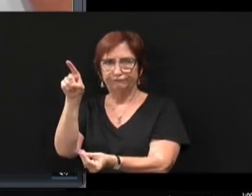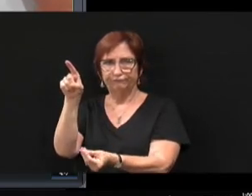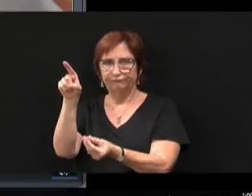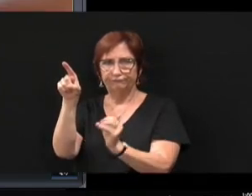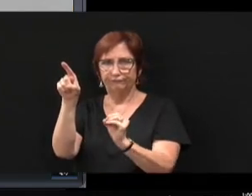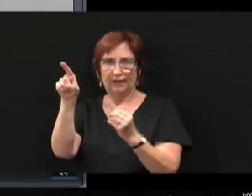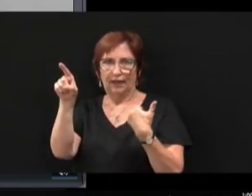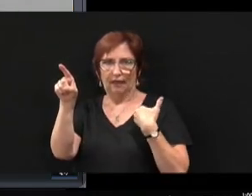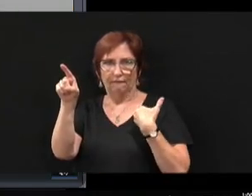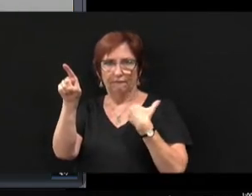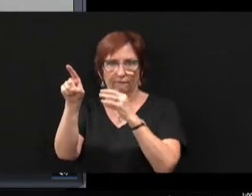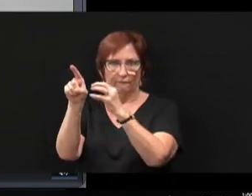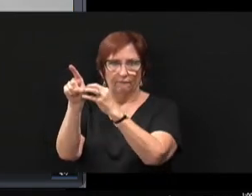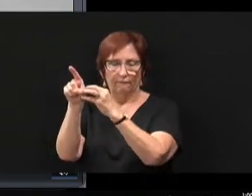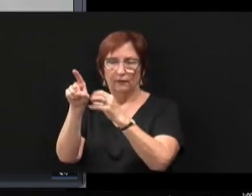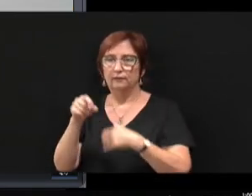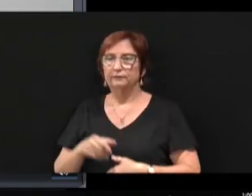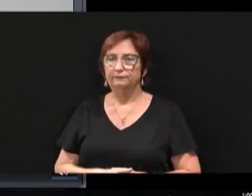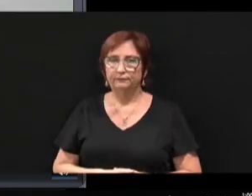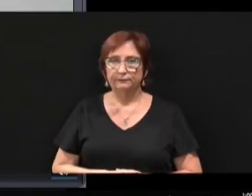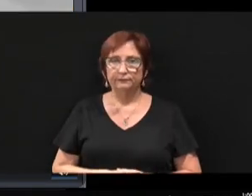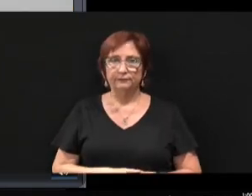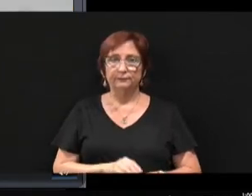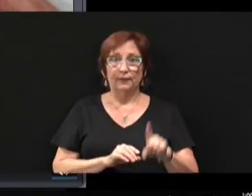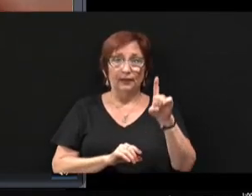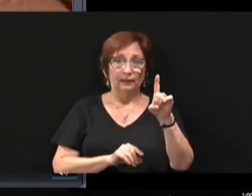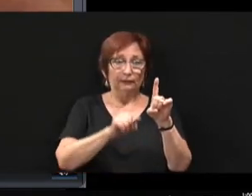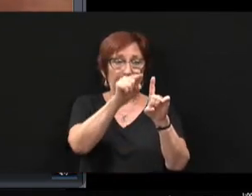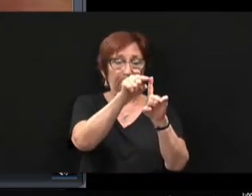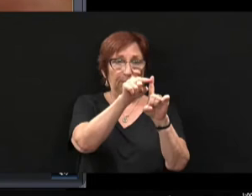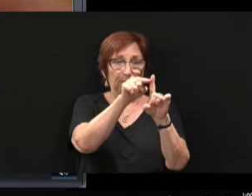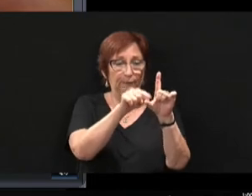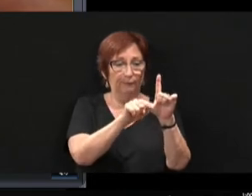Index finger on the stick. There's a ball. That's a B.